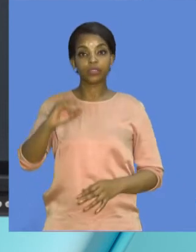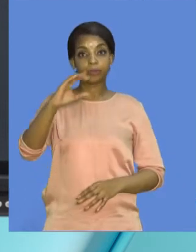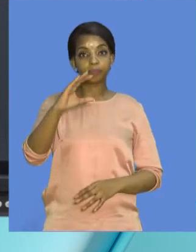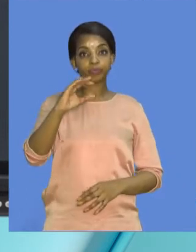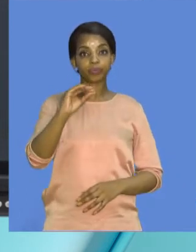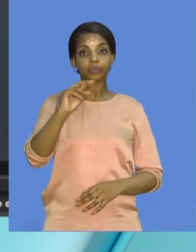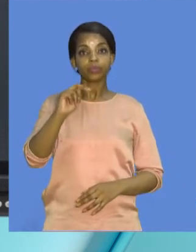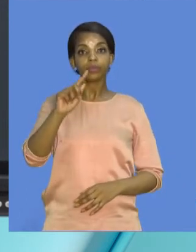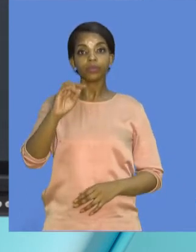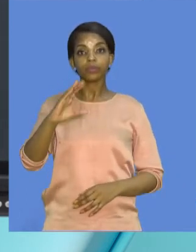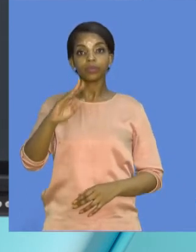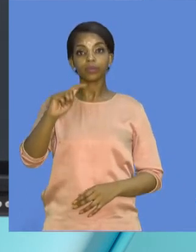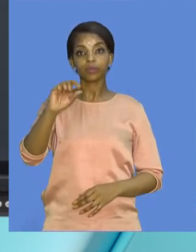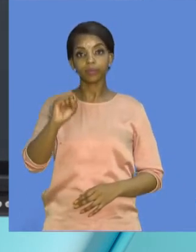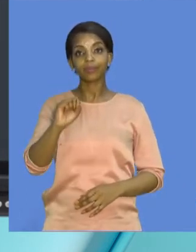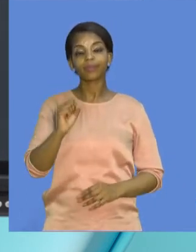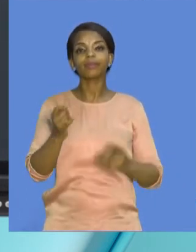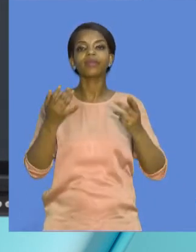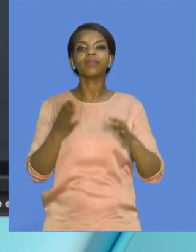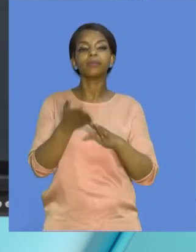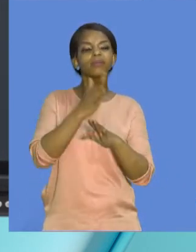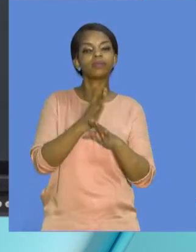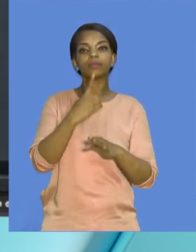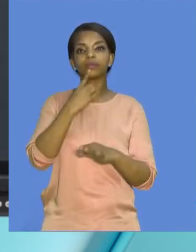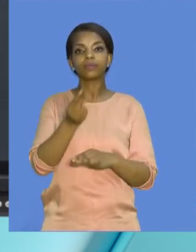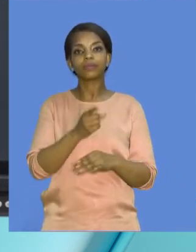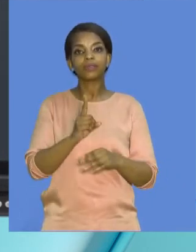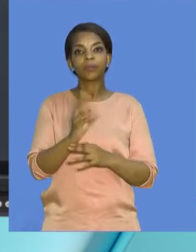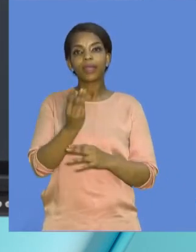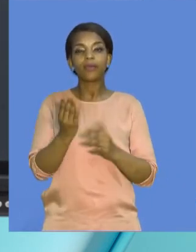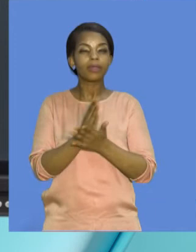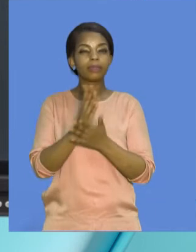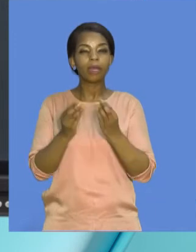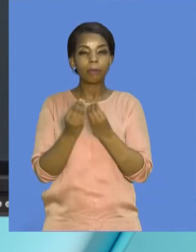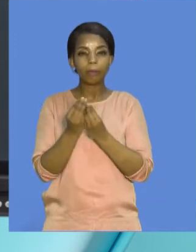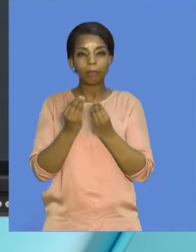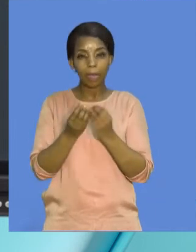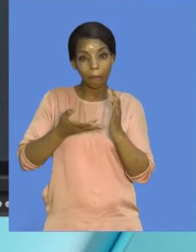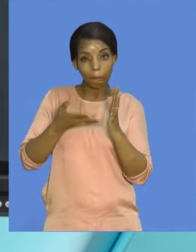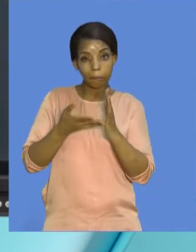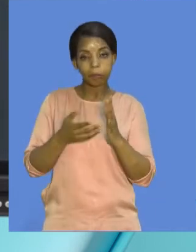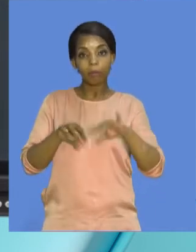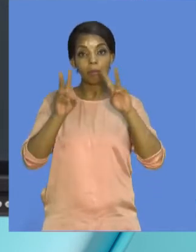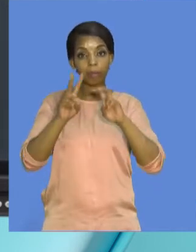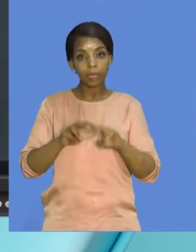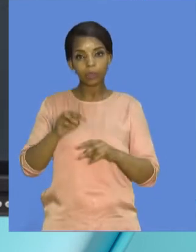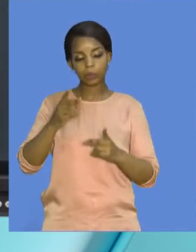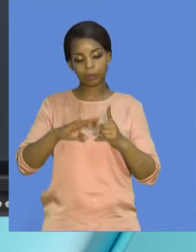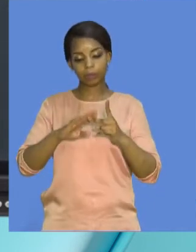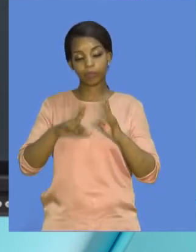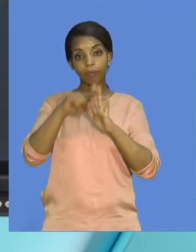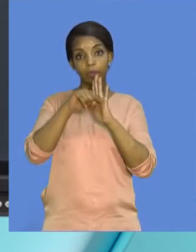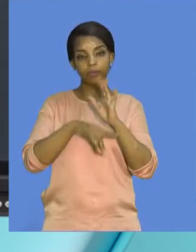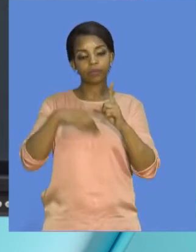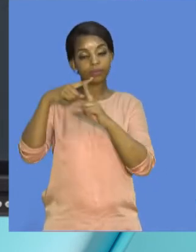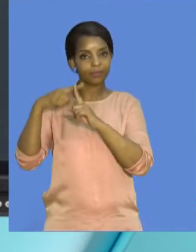the first segment, we say that the subatomic particles, which are electrons and protons, are exactly what contributes